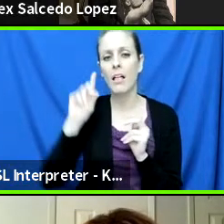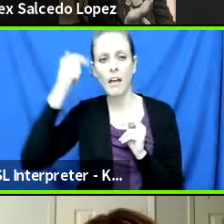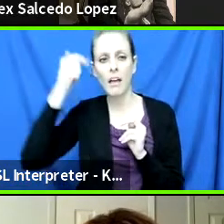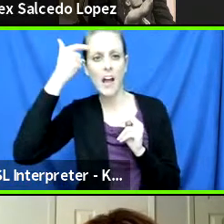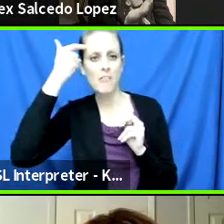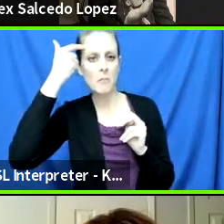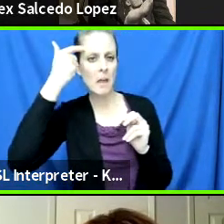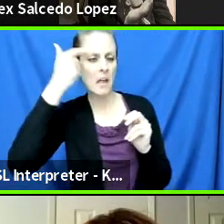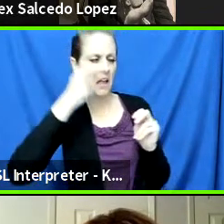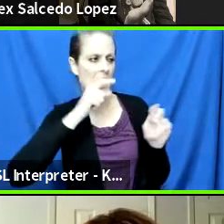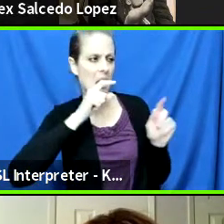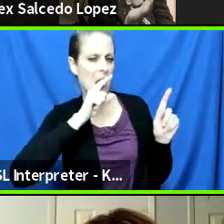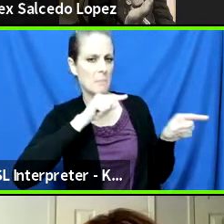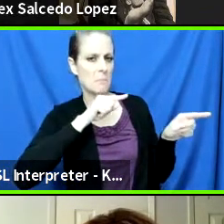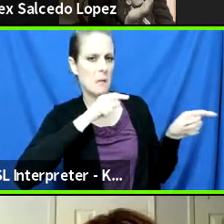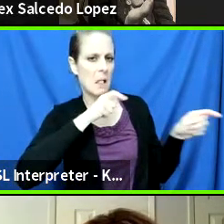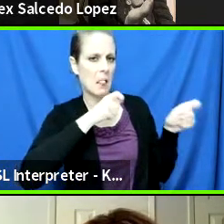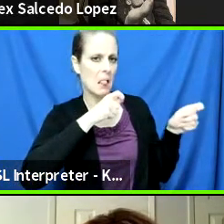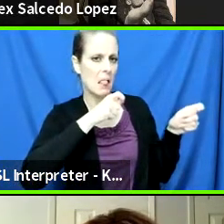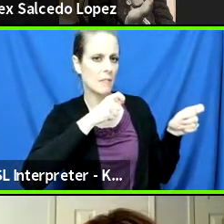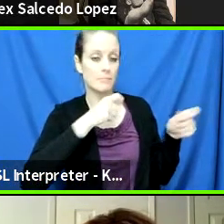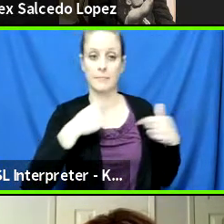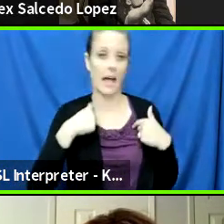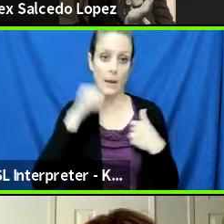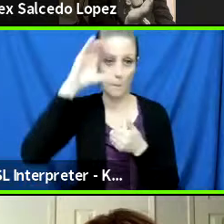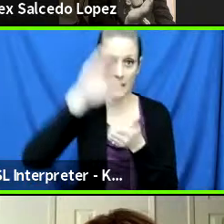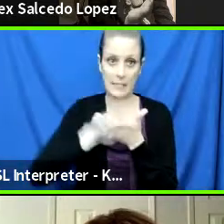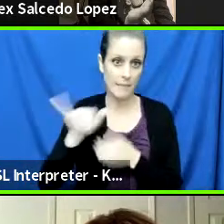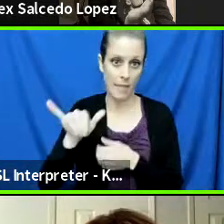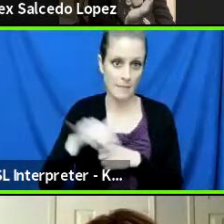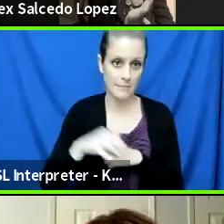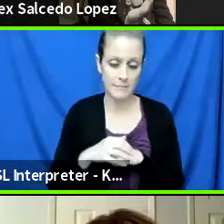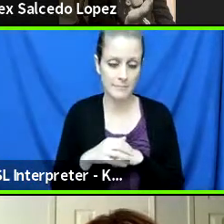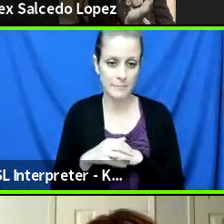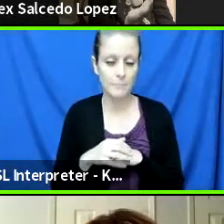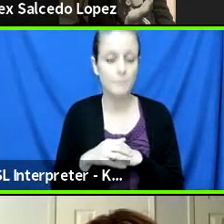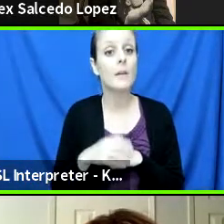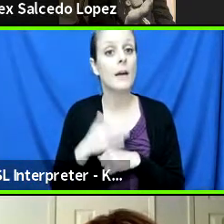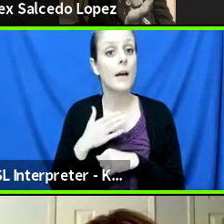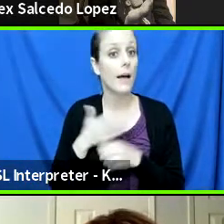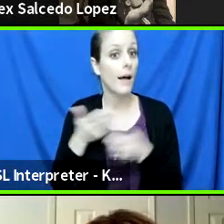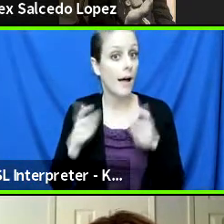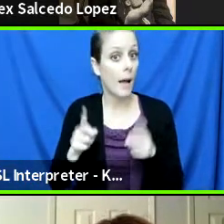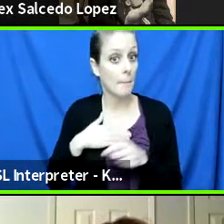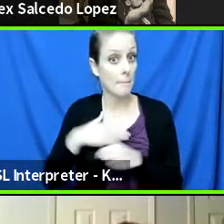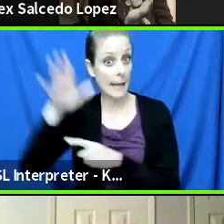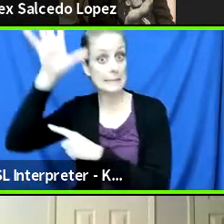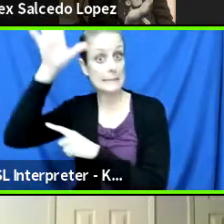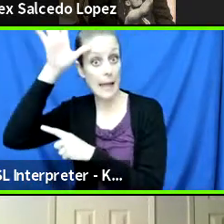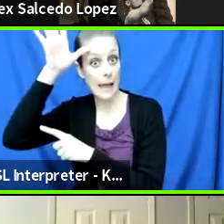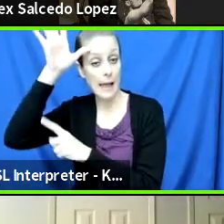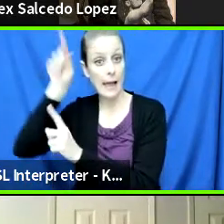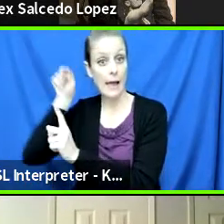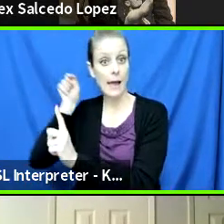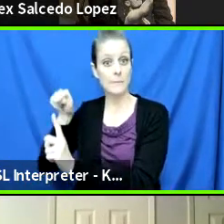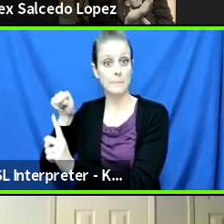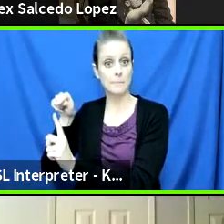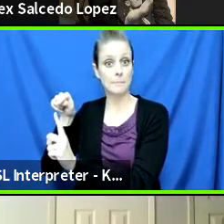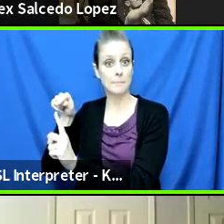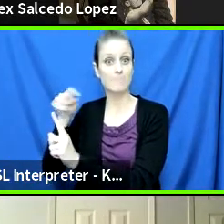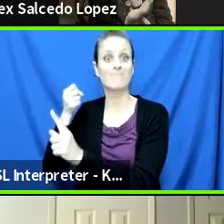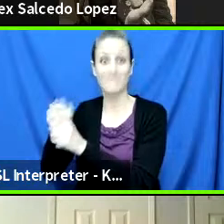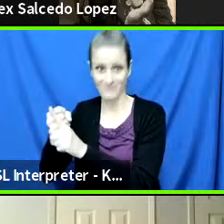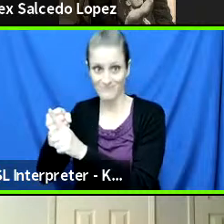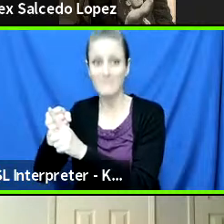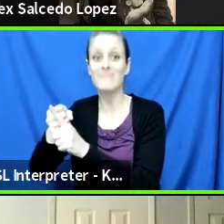not clearly believe that. I got motivated when my dad actually got infected with